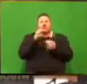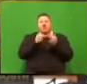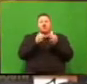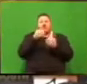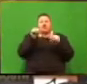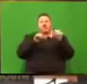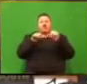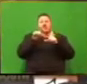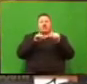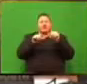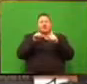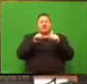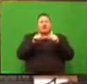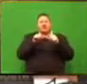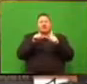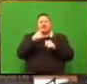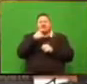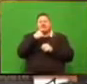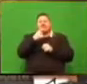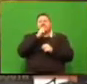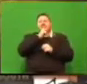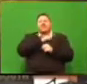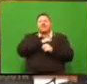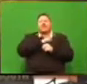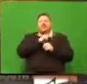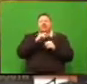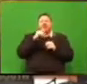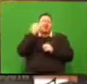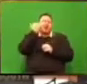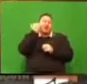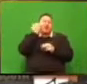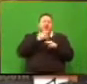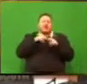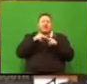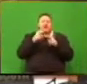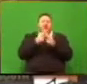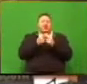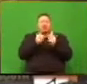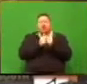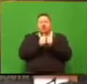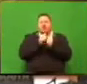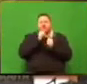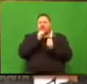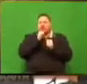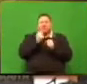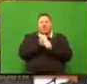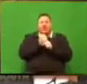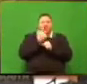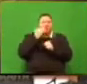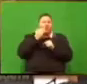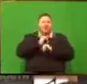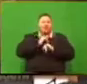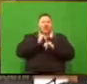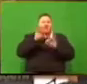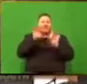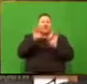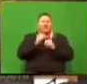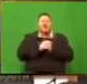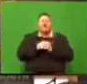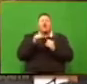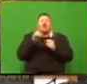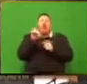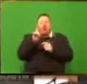unity when there is no crisis. A government of national unity is formed when there is a